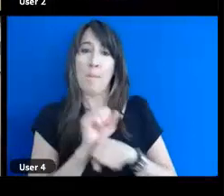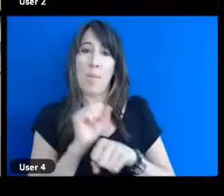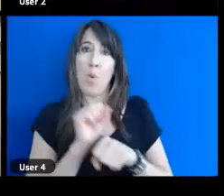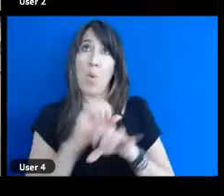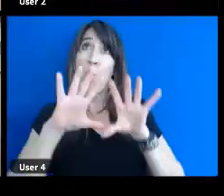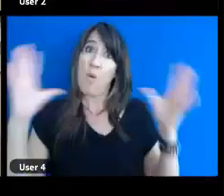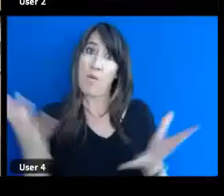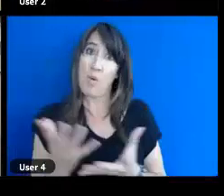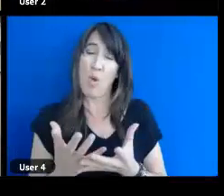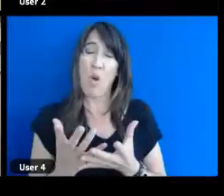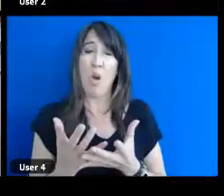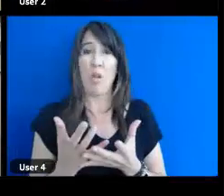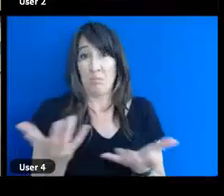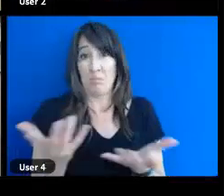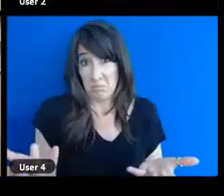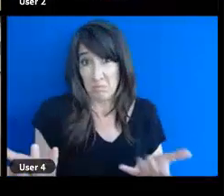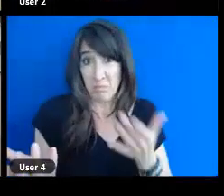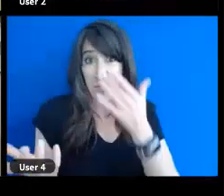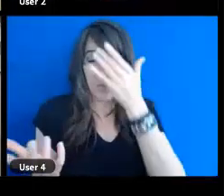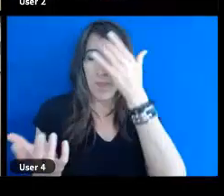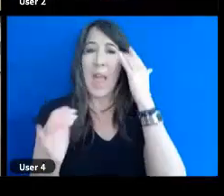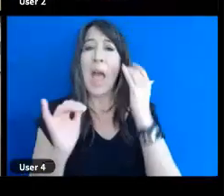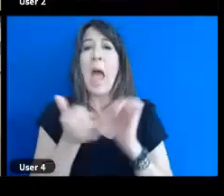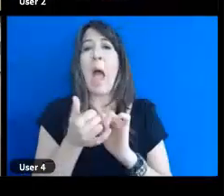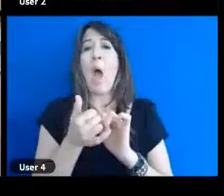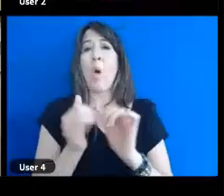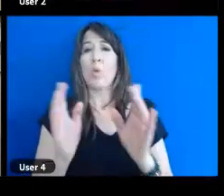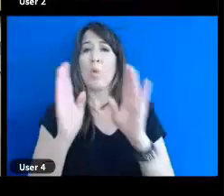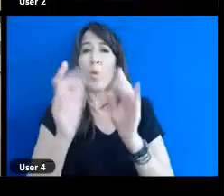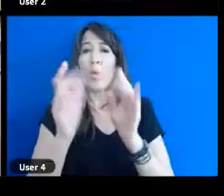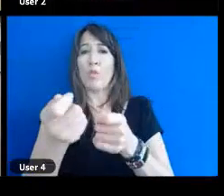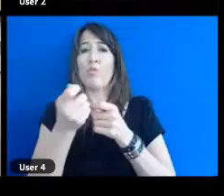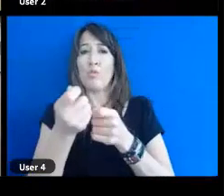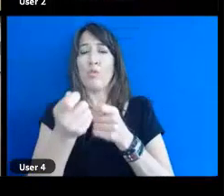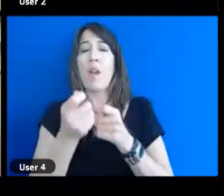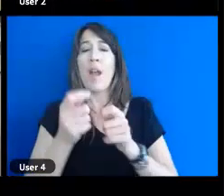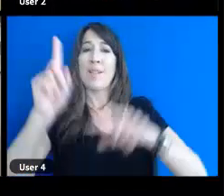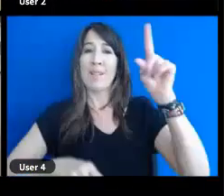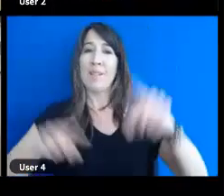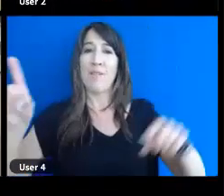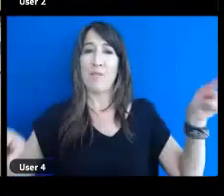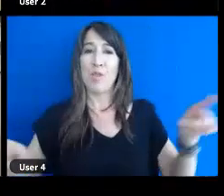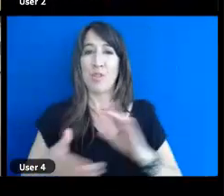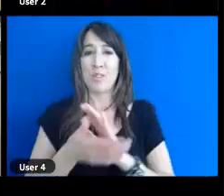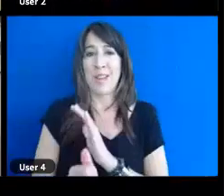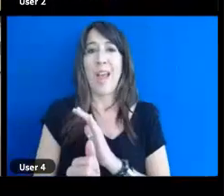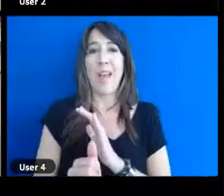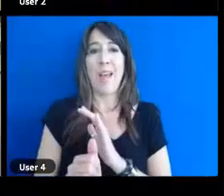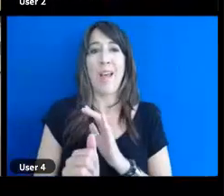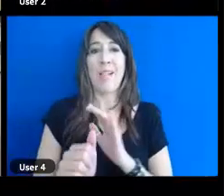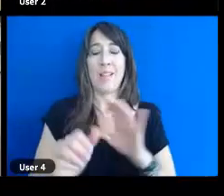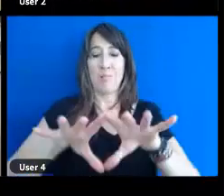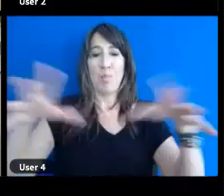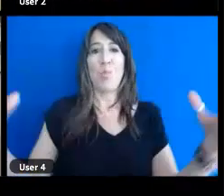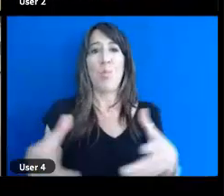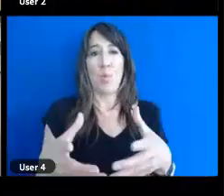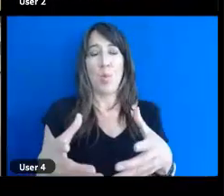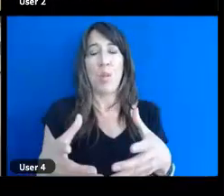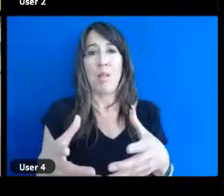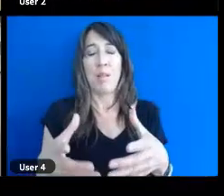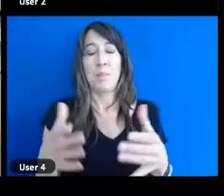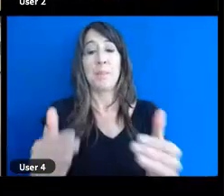provide value to your employees overall, and to help really attract, a